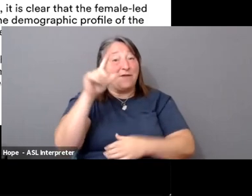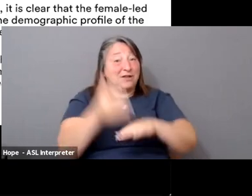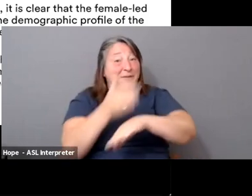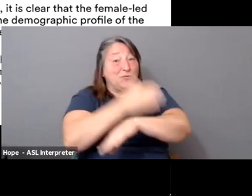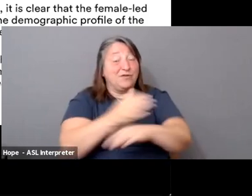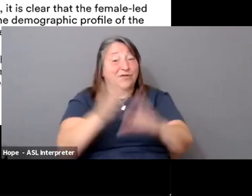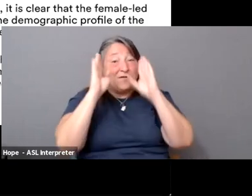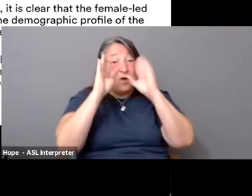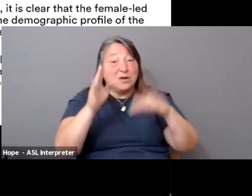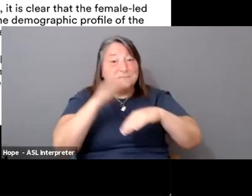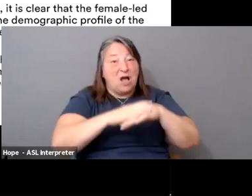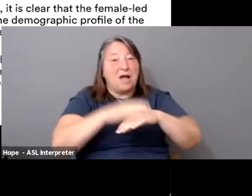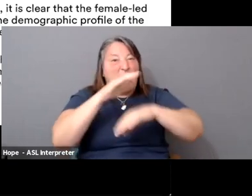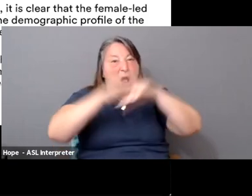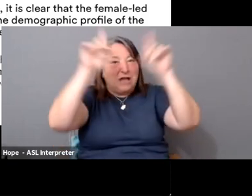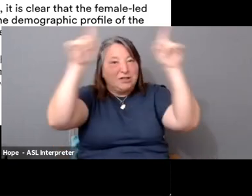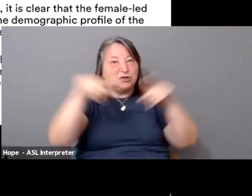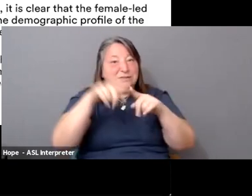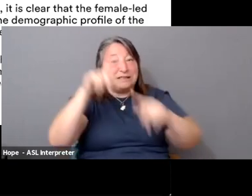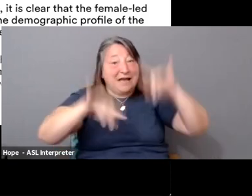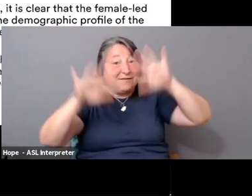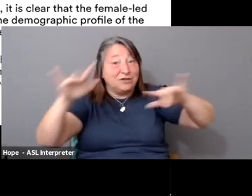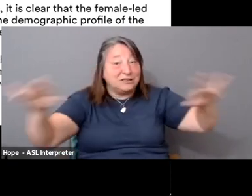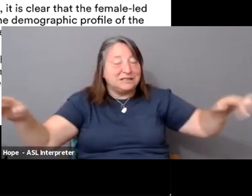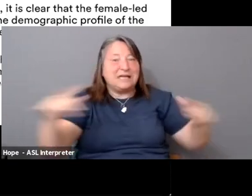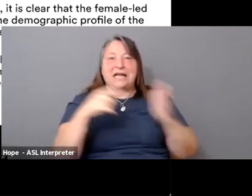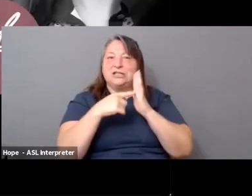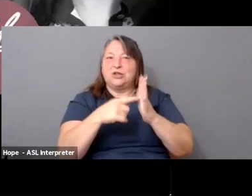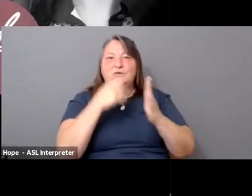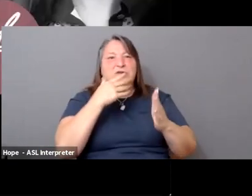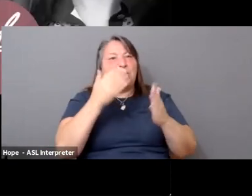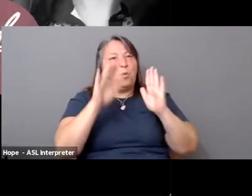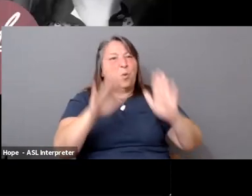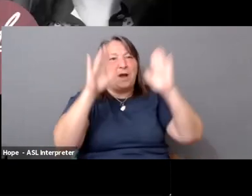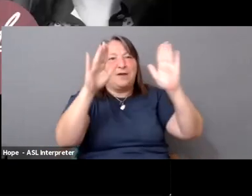diversity has yielded tremendous results for the studio.